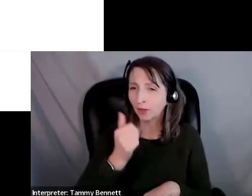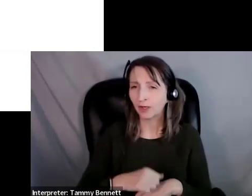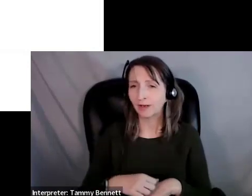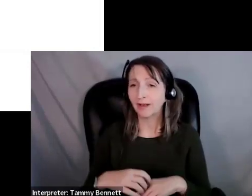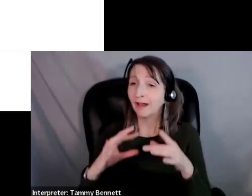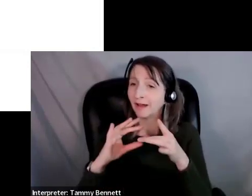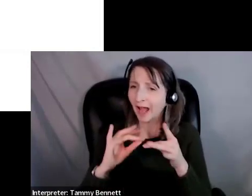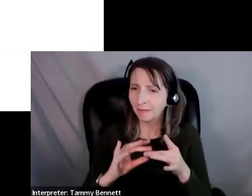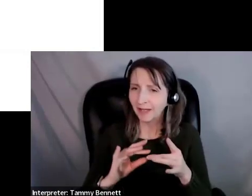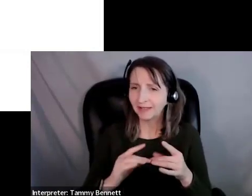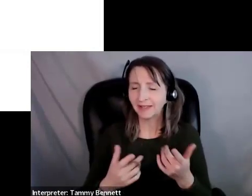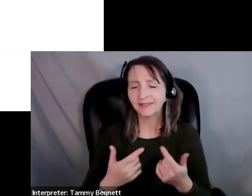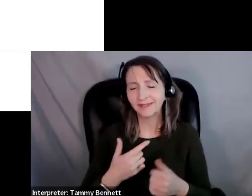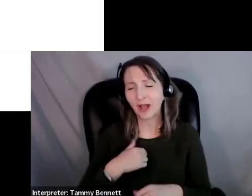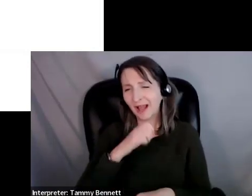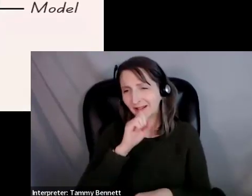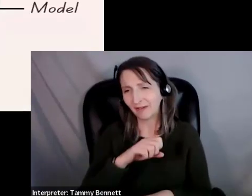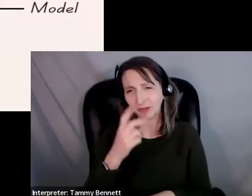and I just love to see that.